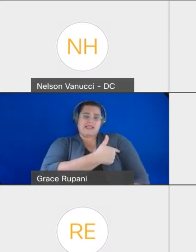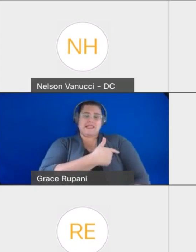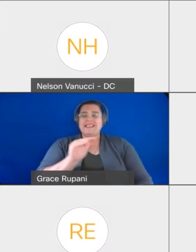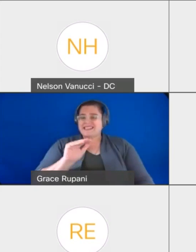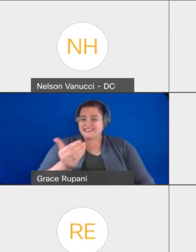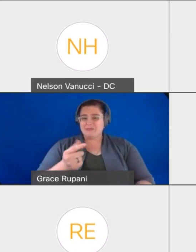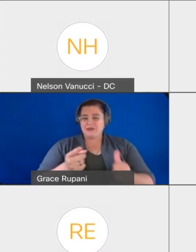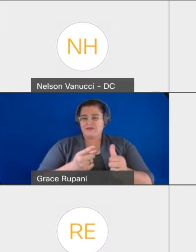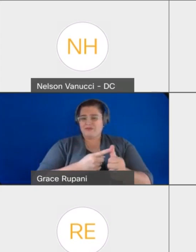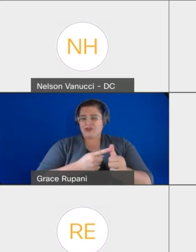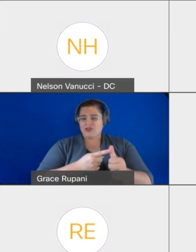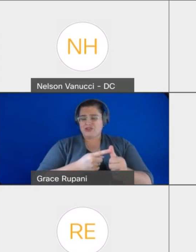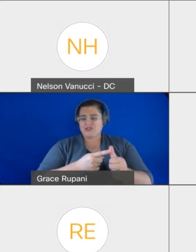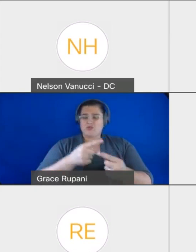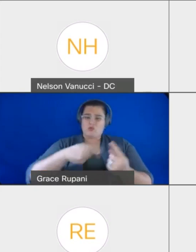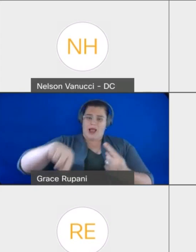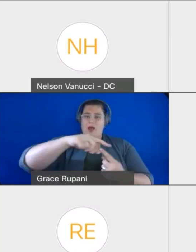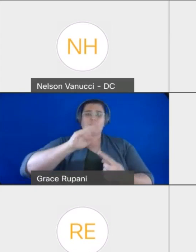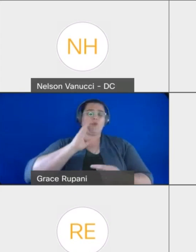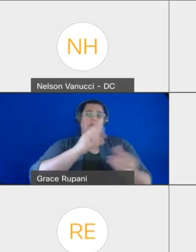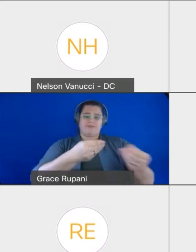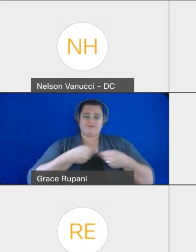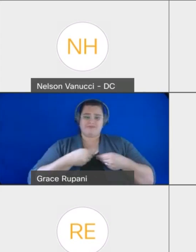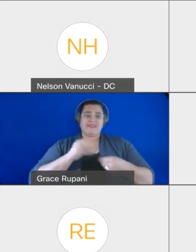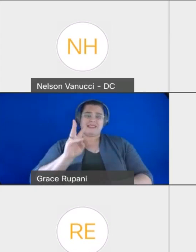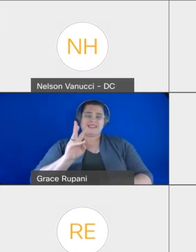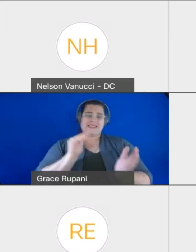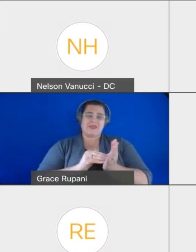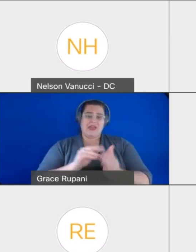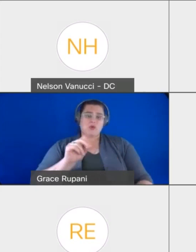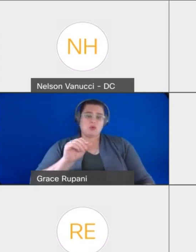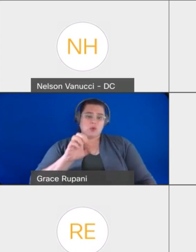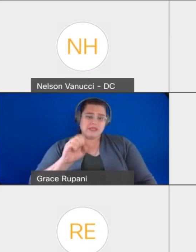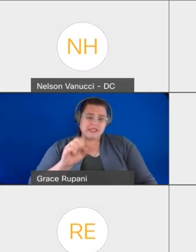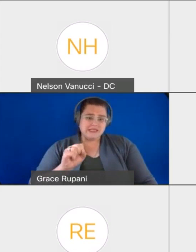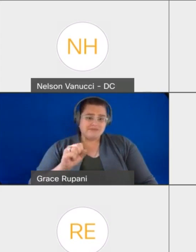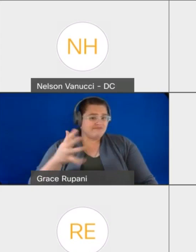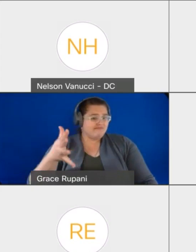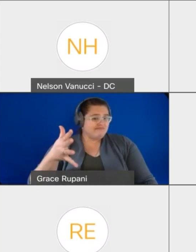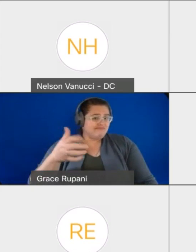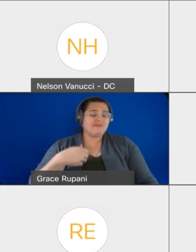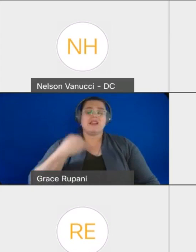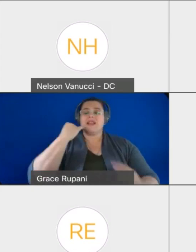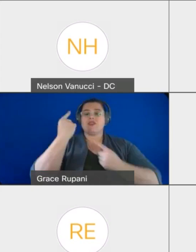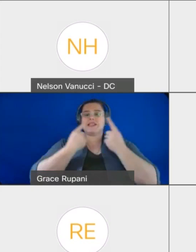6,000 doses. So, you know, when you consider the number of healthcare workers,